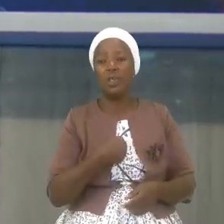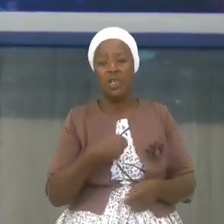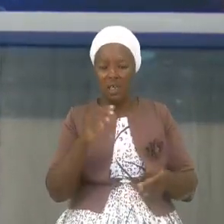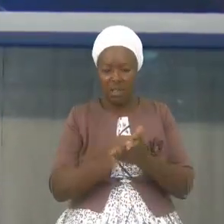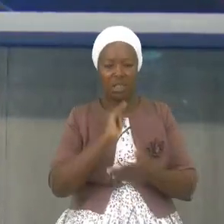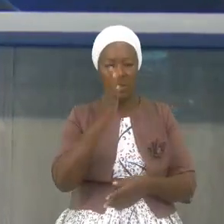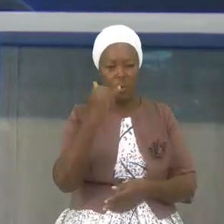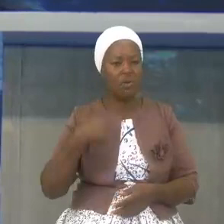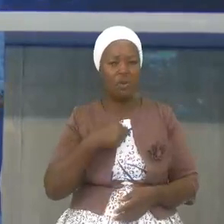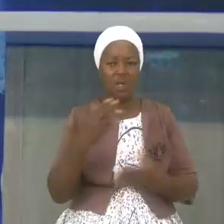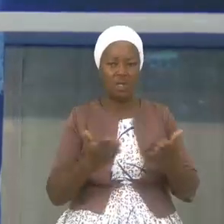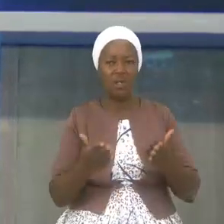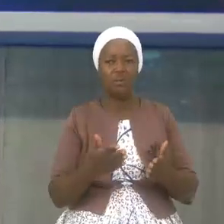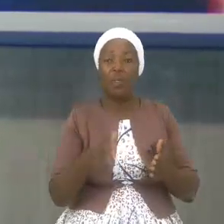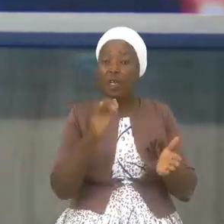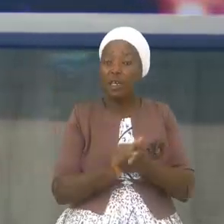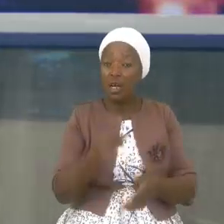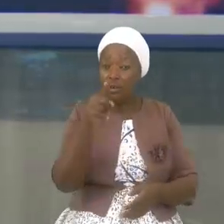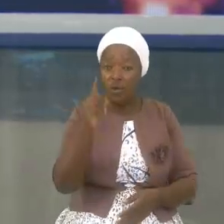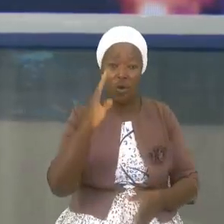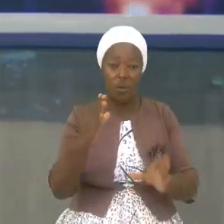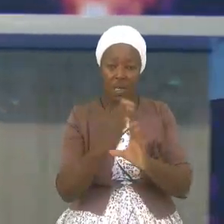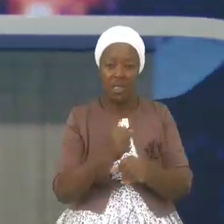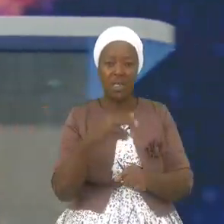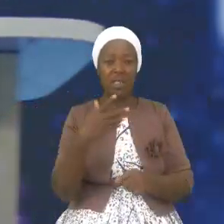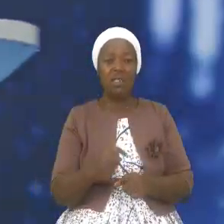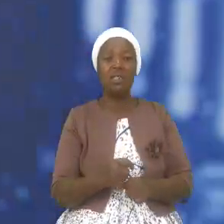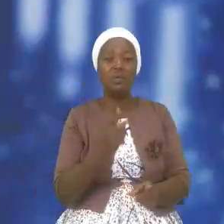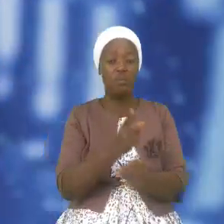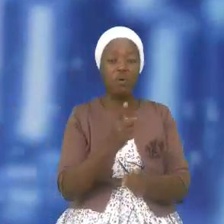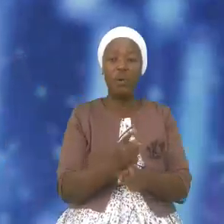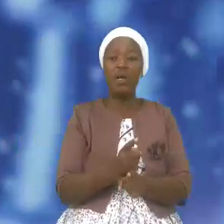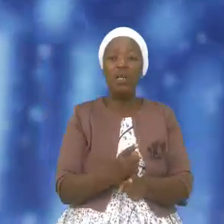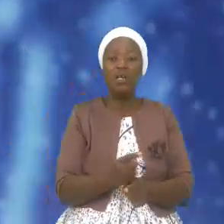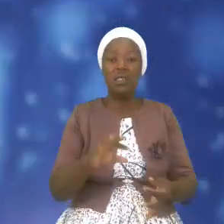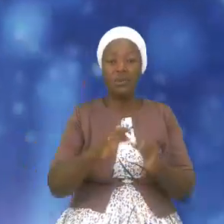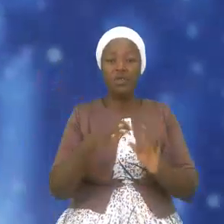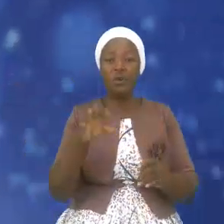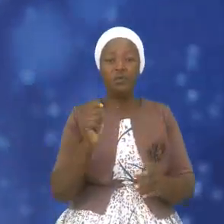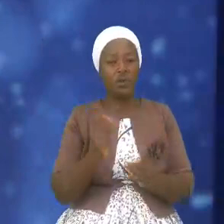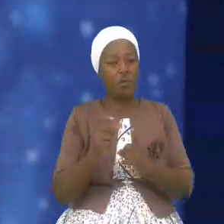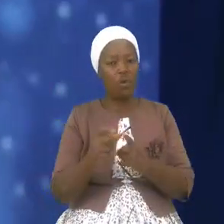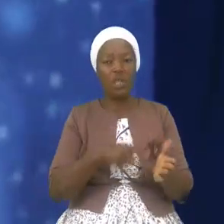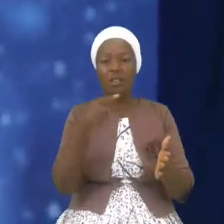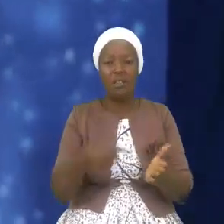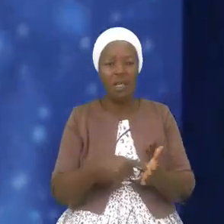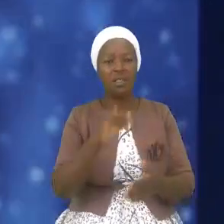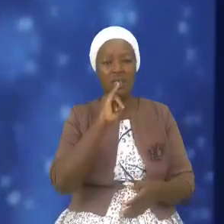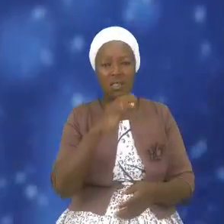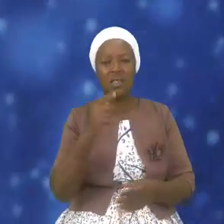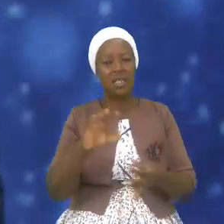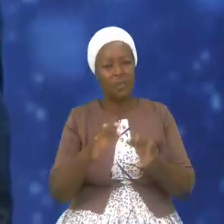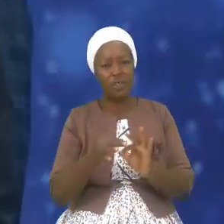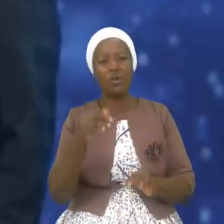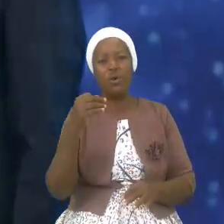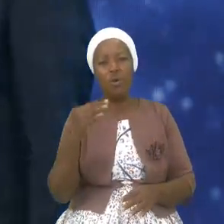proper interpretation of the word. This is the interpretation of the thing. Many,